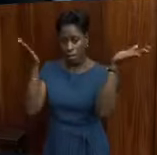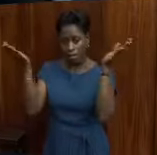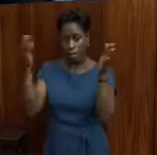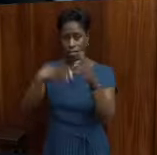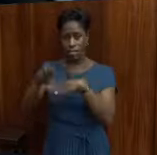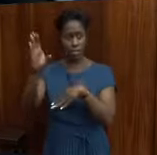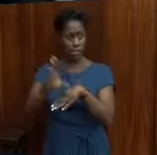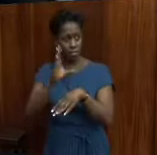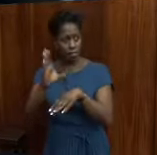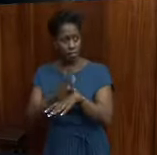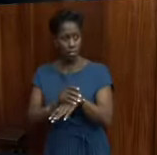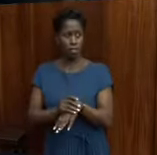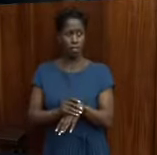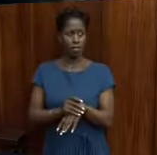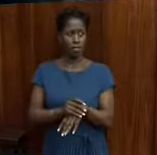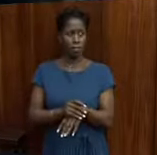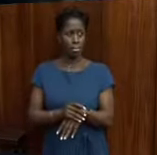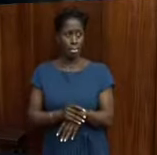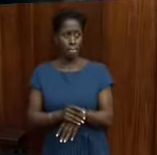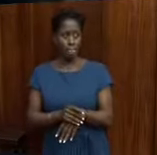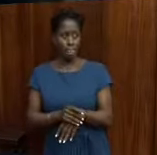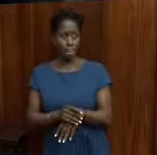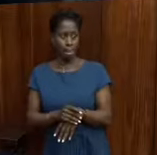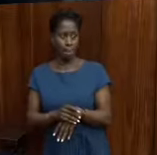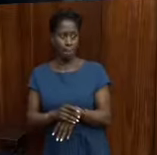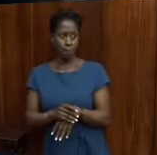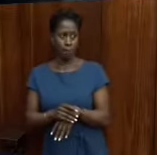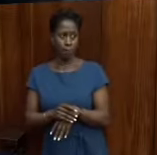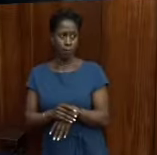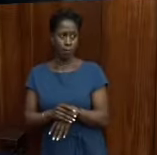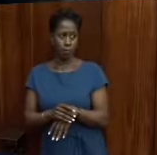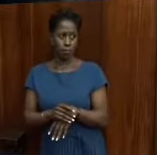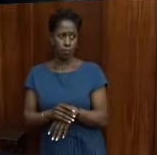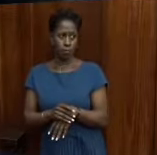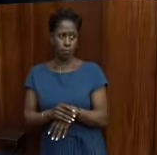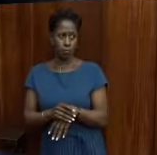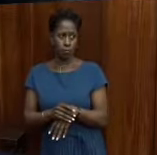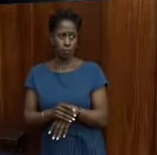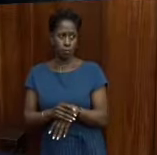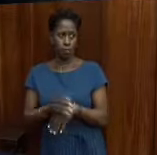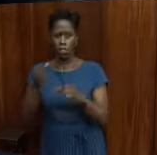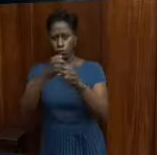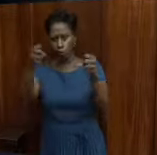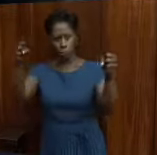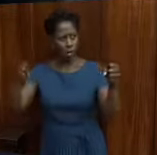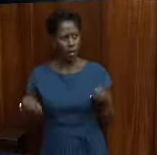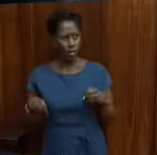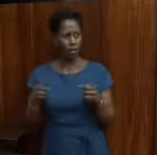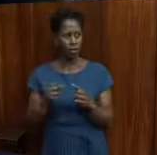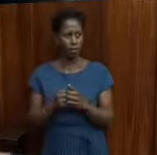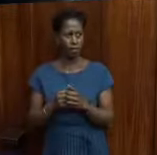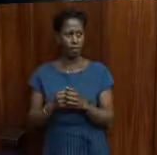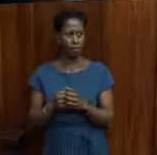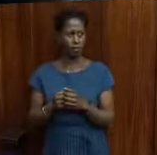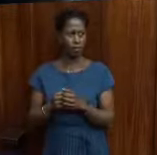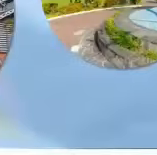voted food in the world for food markets by National Geographic, the Derek Walcott Square, and a unique enclosed